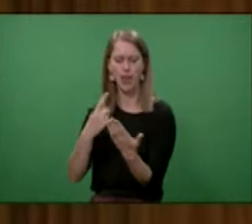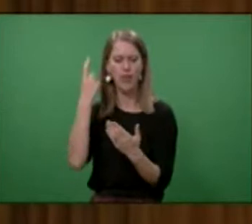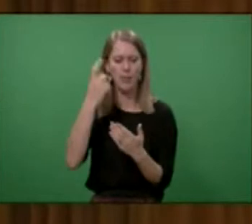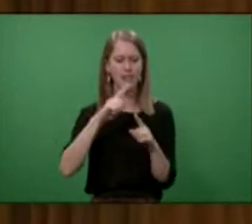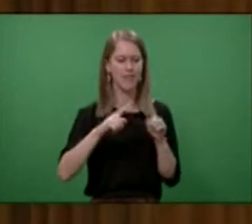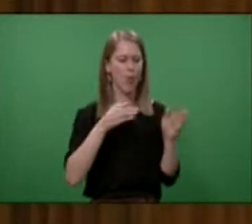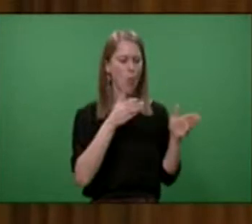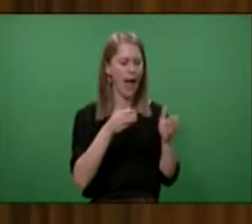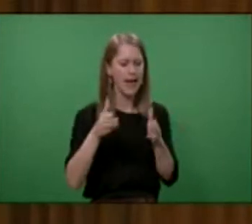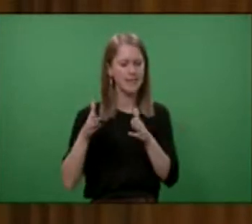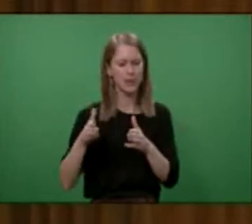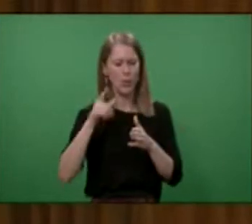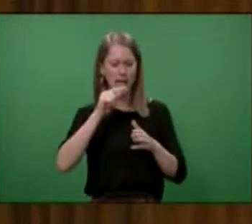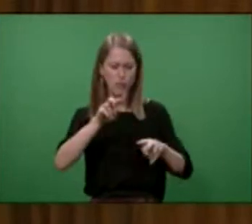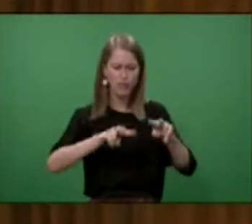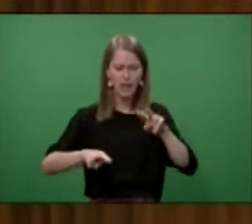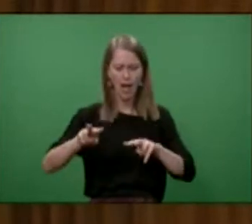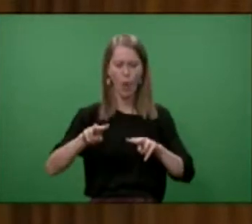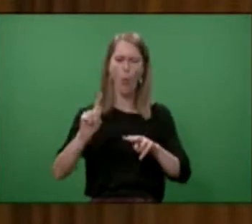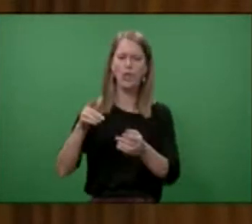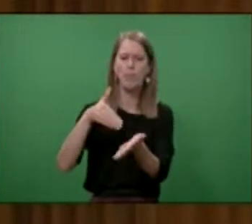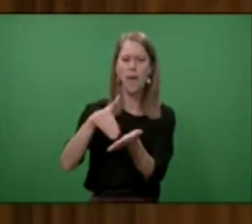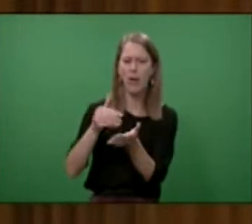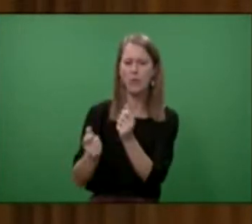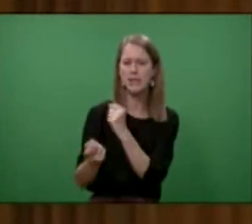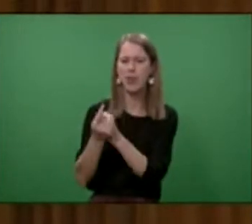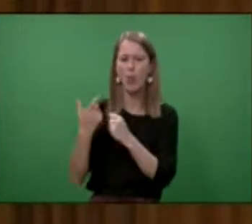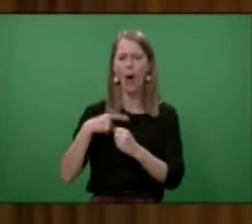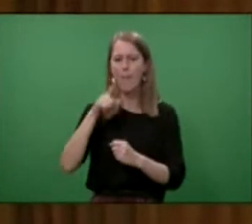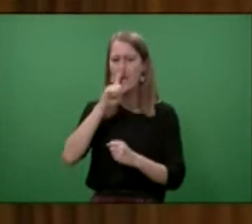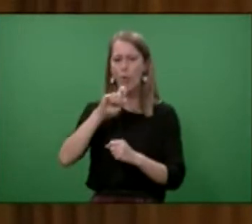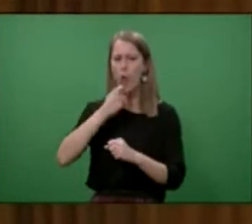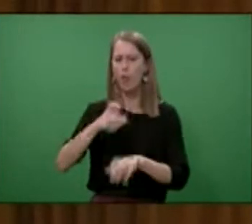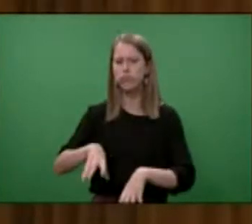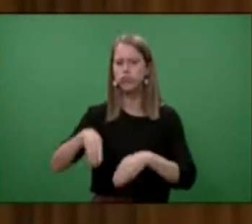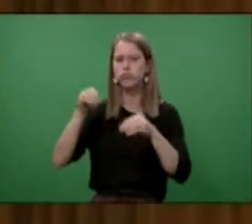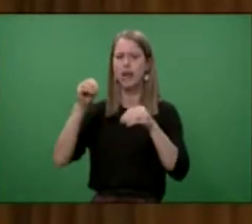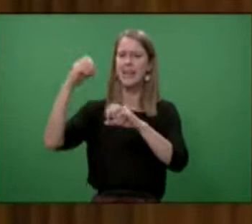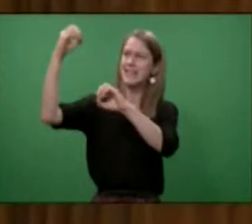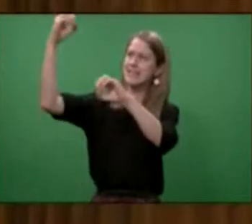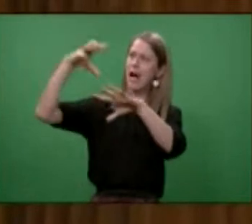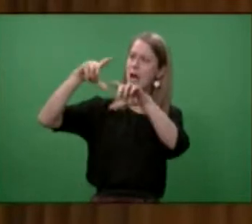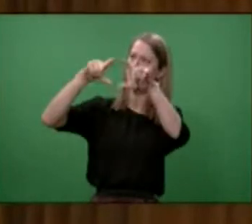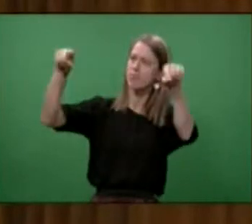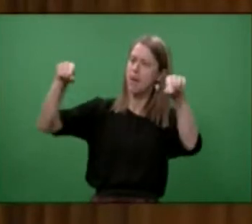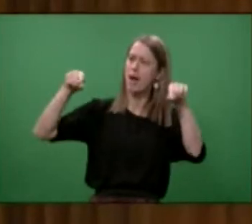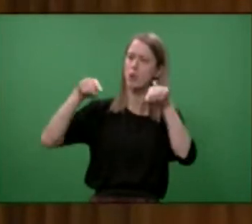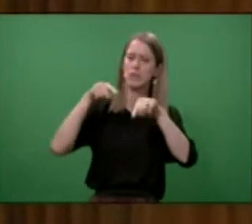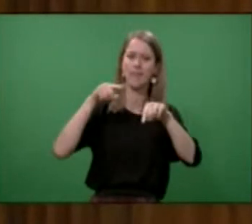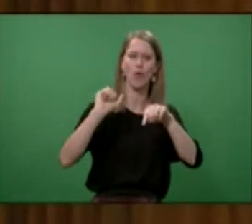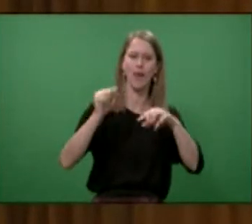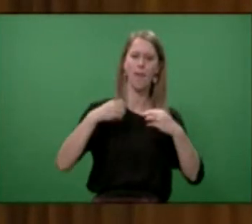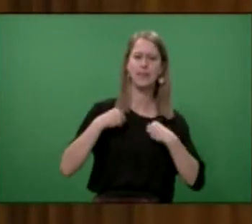or market barriers to the uptake of solar microgeneration on residential and commercial